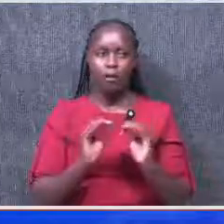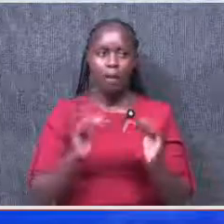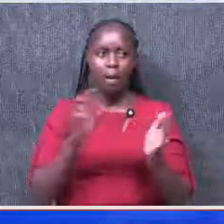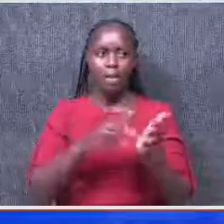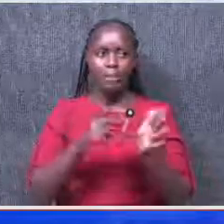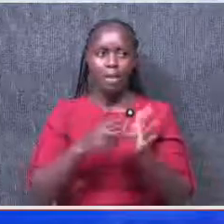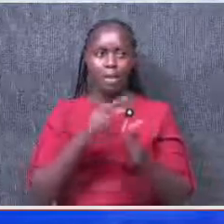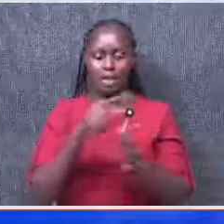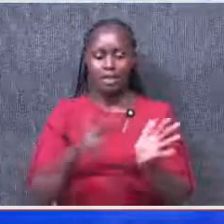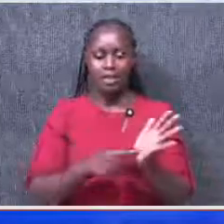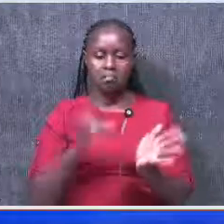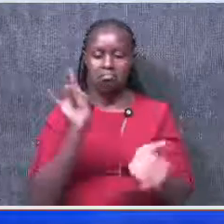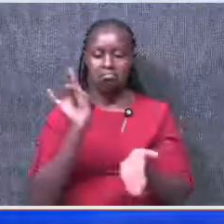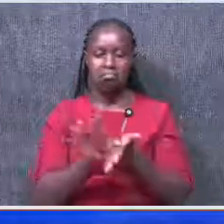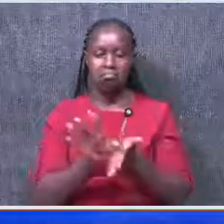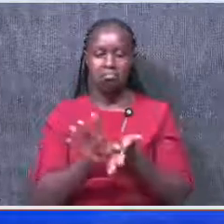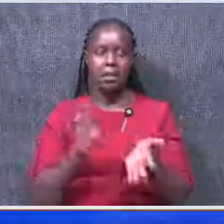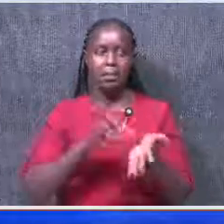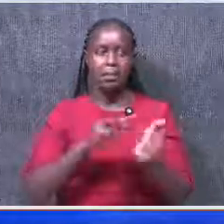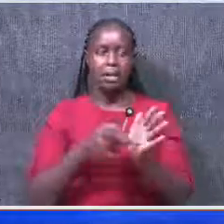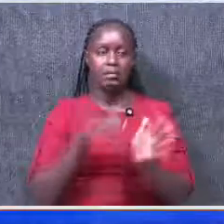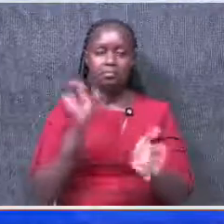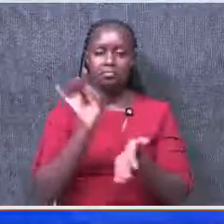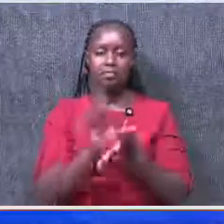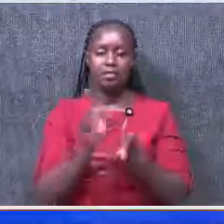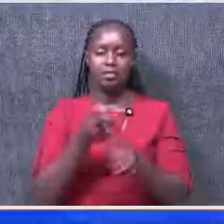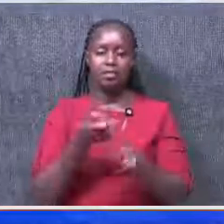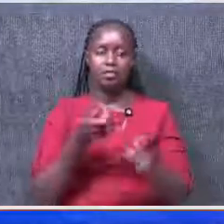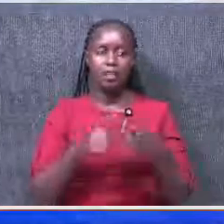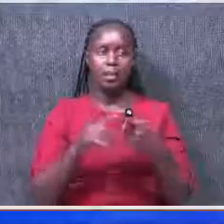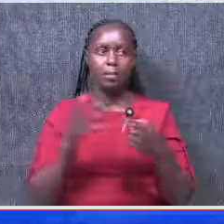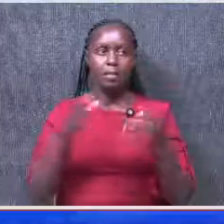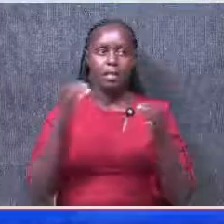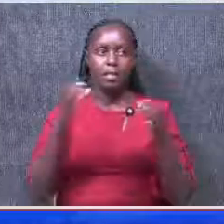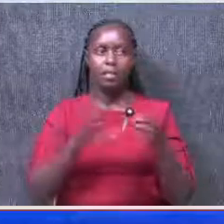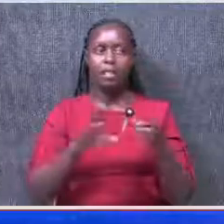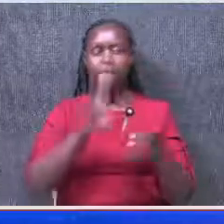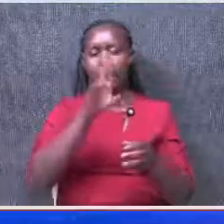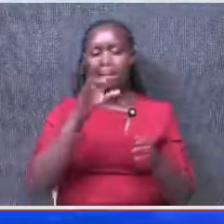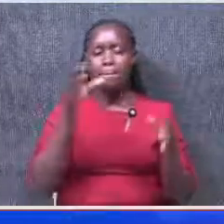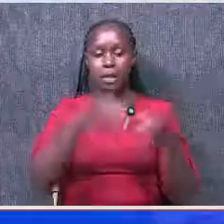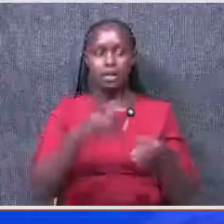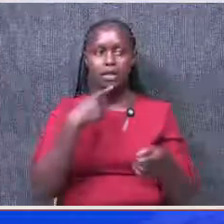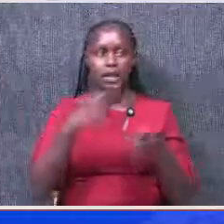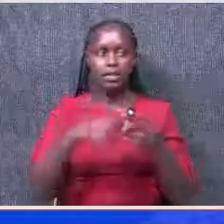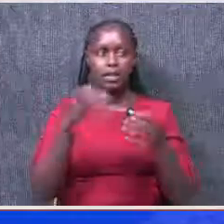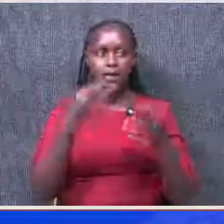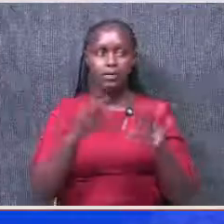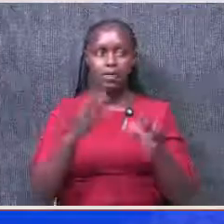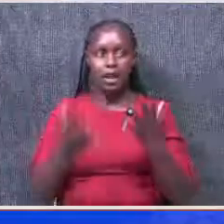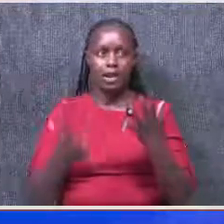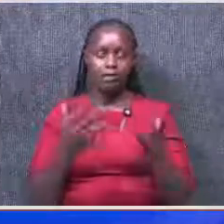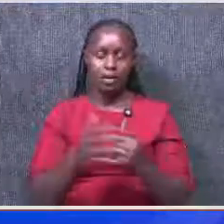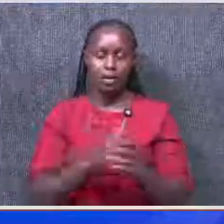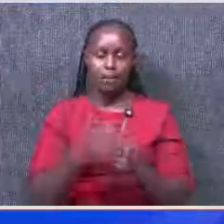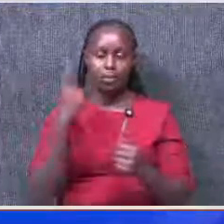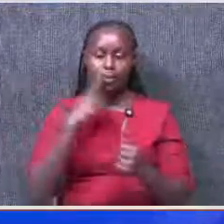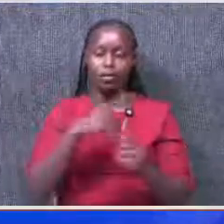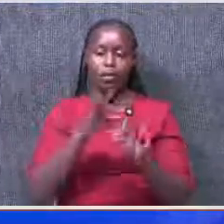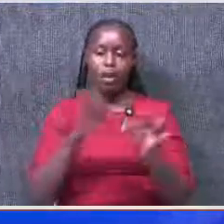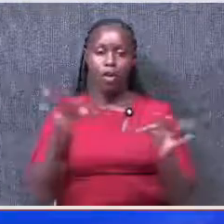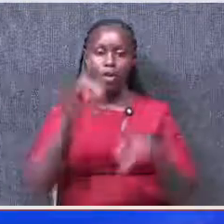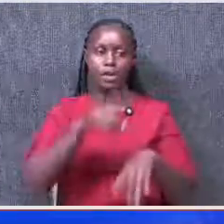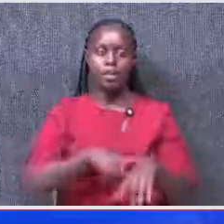this is a sabotage. It's a sabotage from the party. We've been promised free and fair nomination for a long time, and now